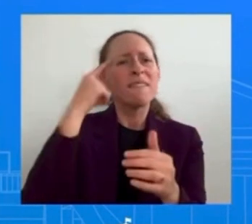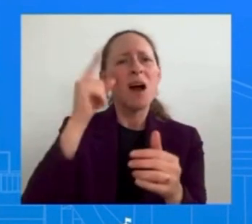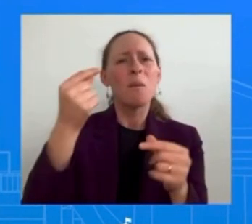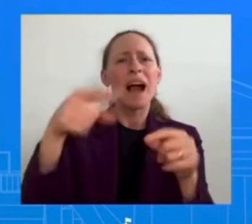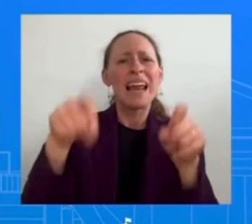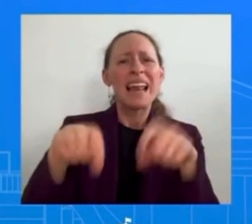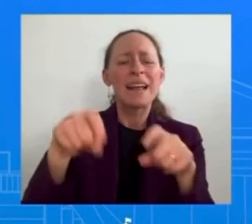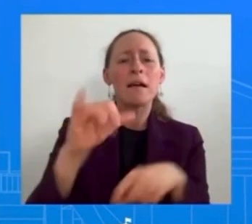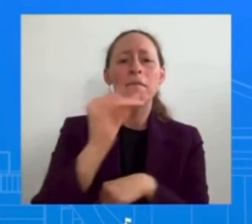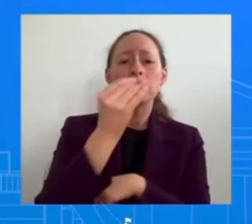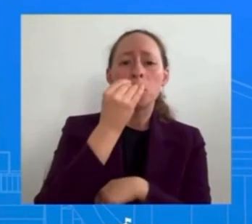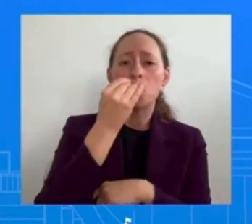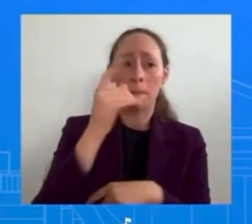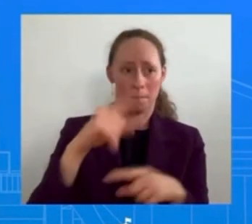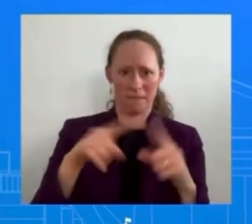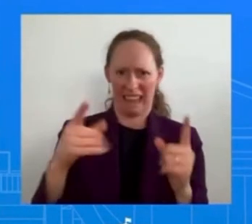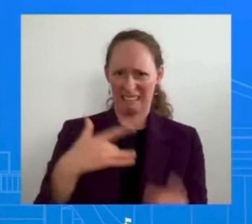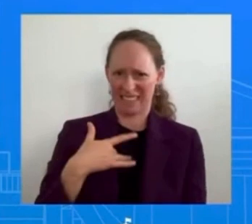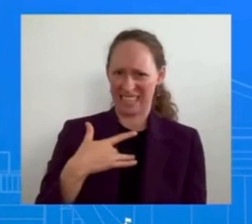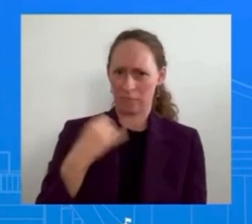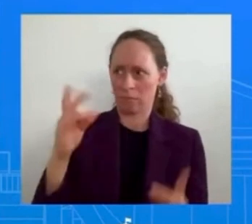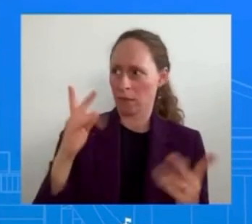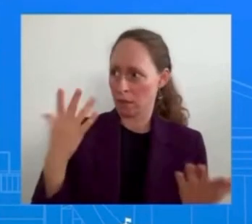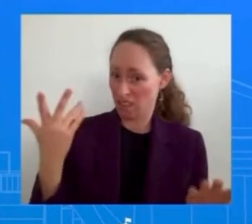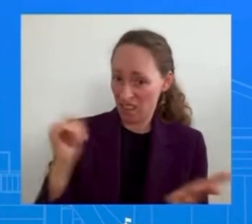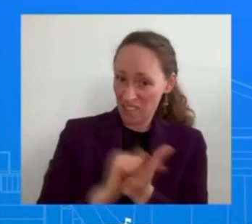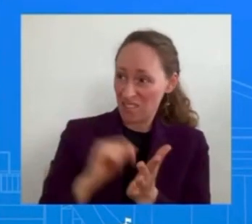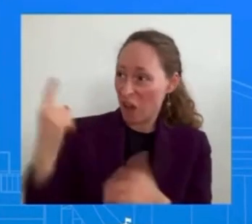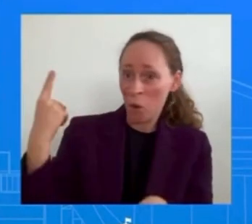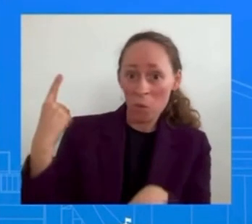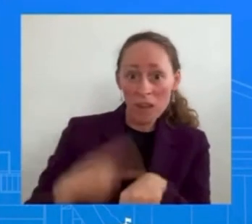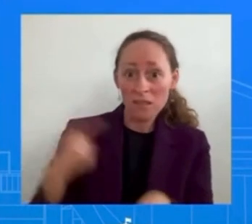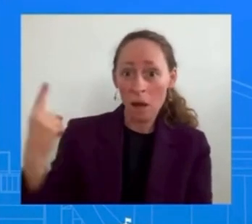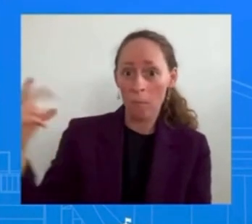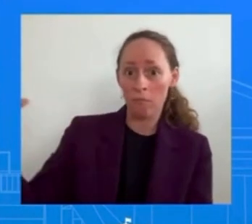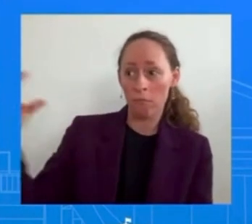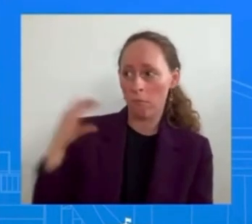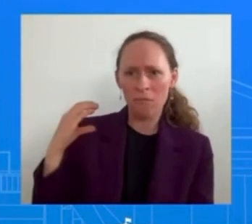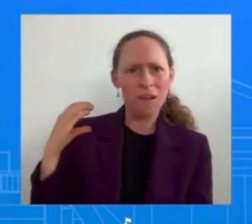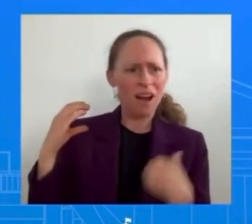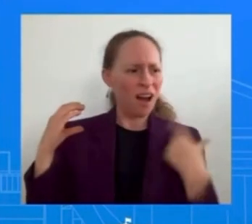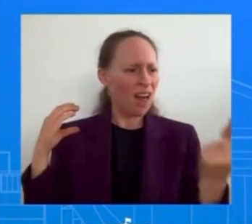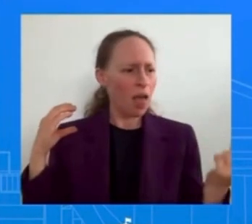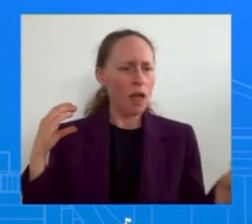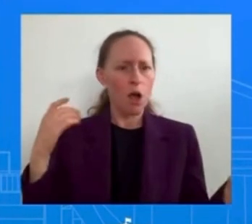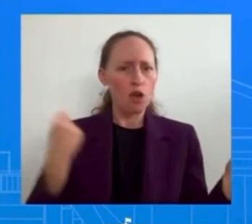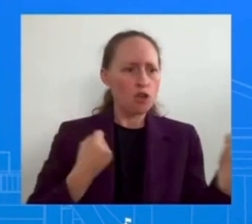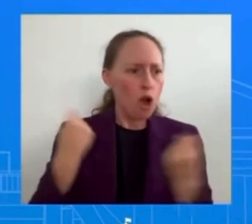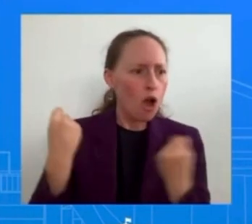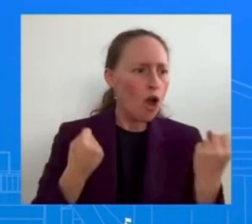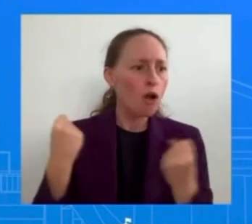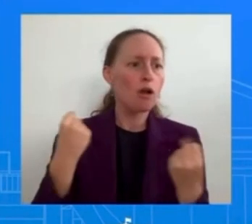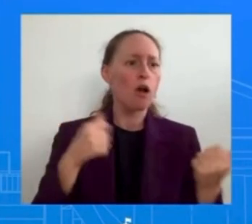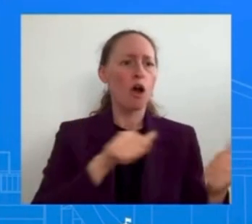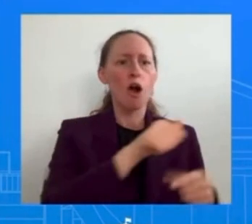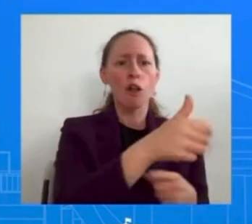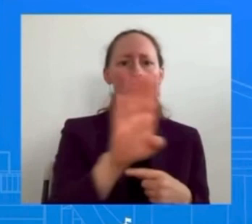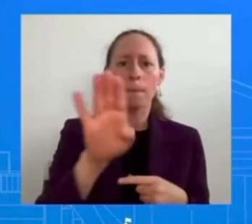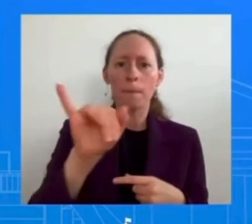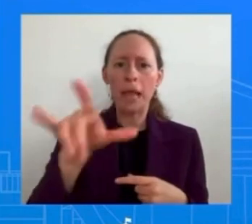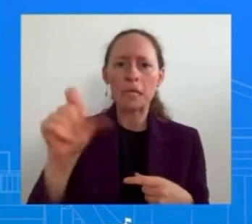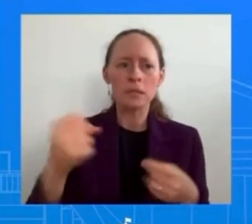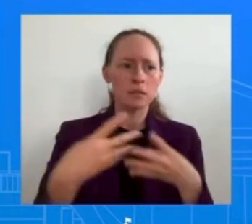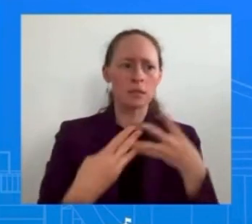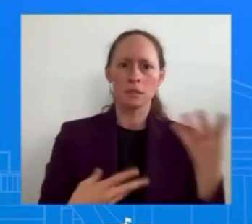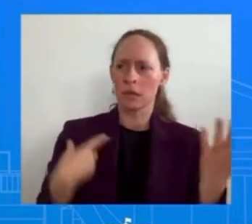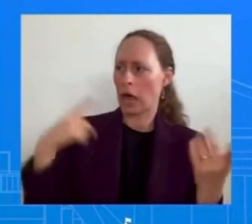upended. What do you say to residents who fear that the money that is, you know, being made available just isn't going to cut it? Yeah, the